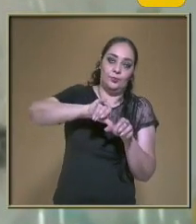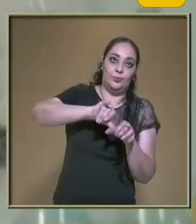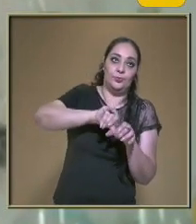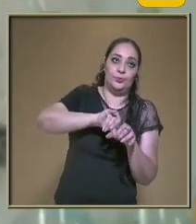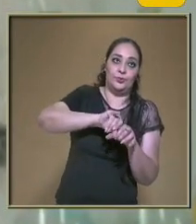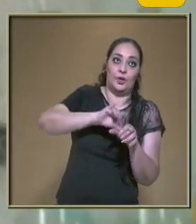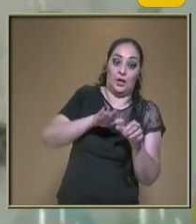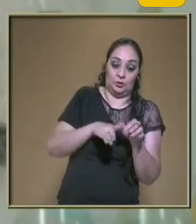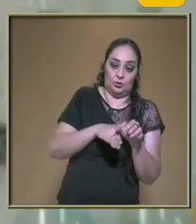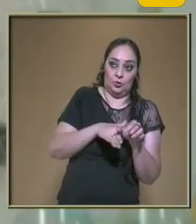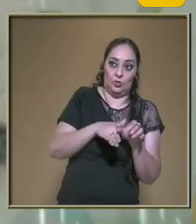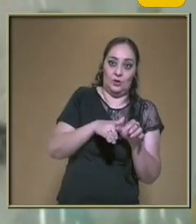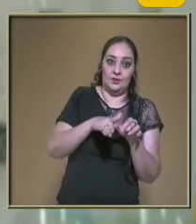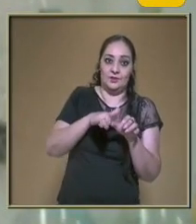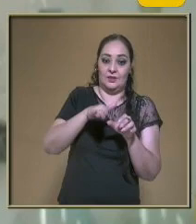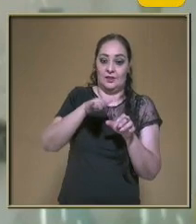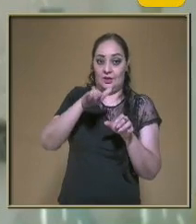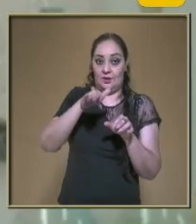way.